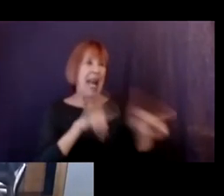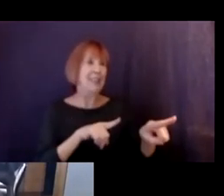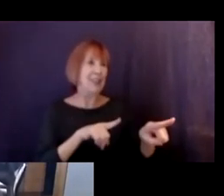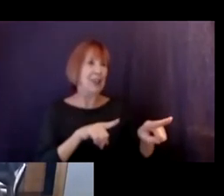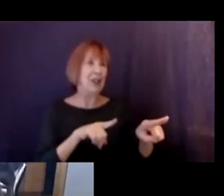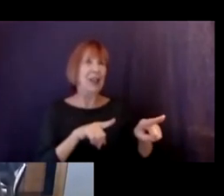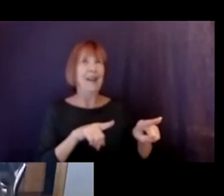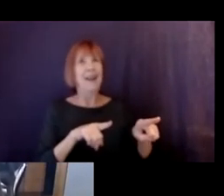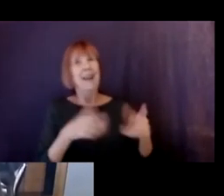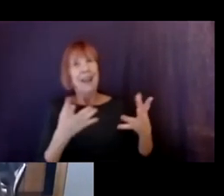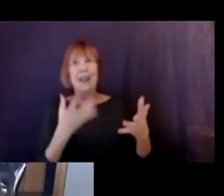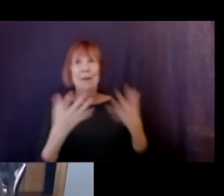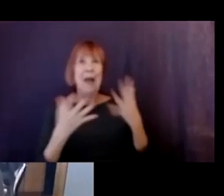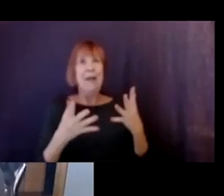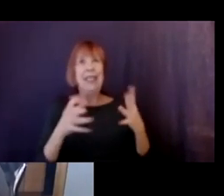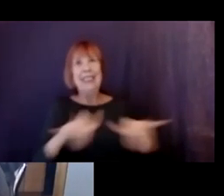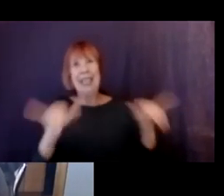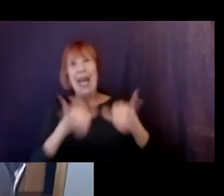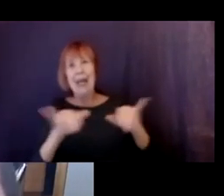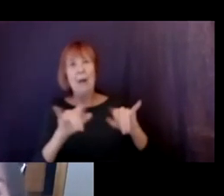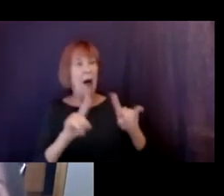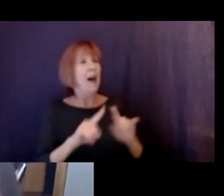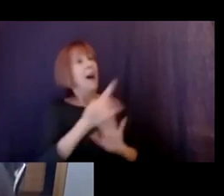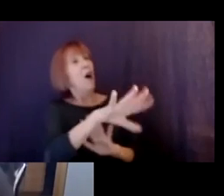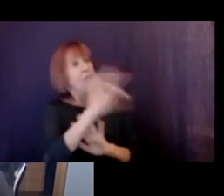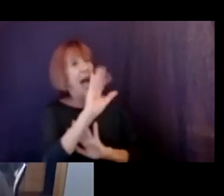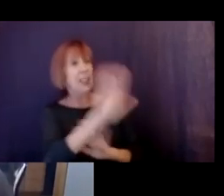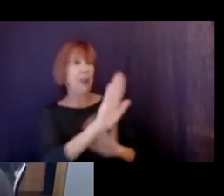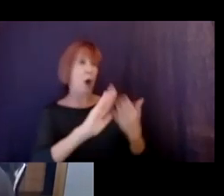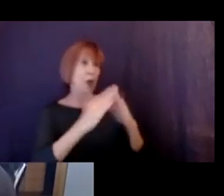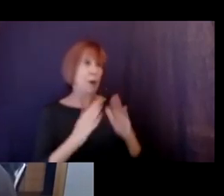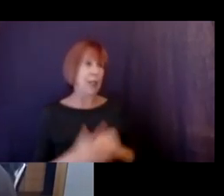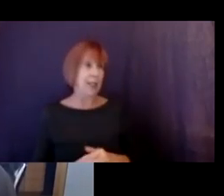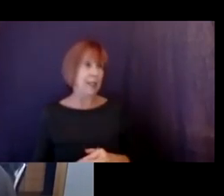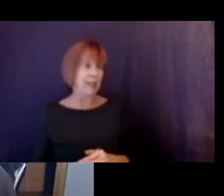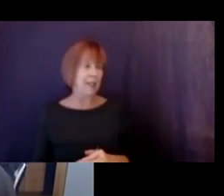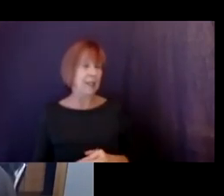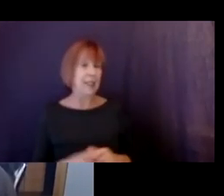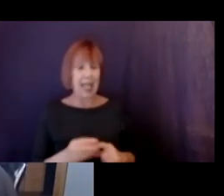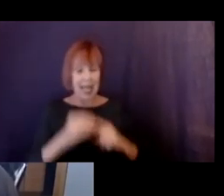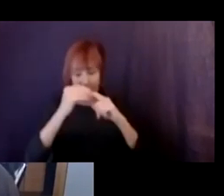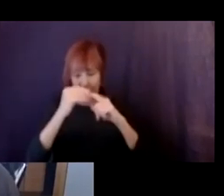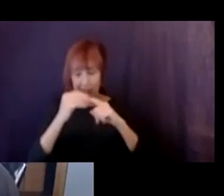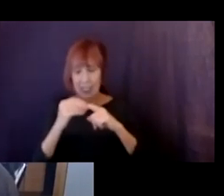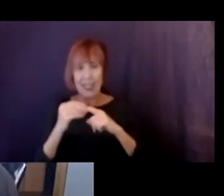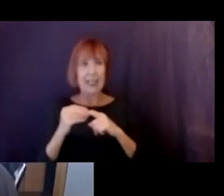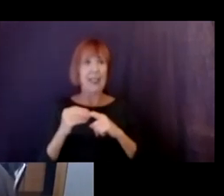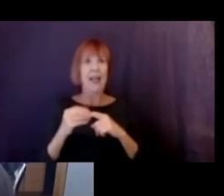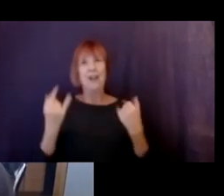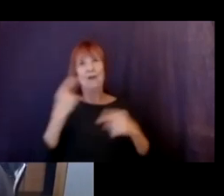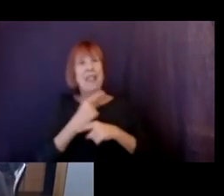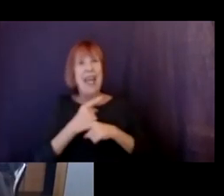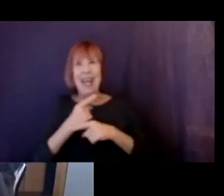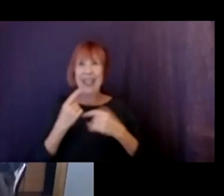encourage you to do that. And in fact, the matter is nowadays, especially with the shelter in place that